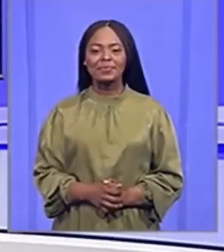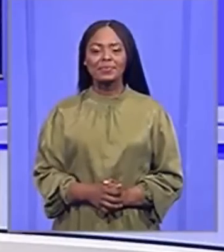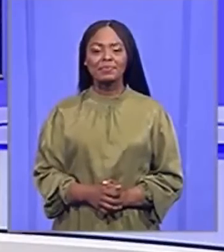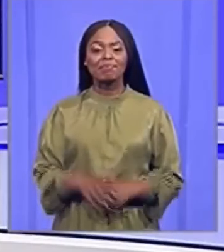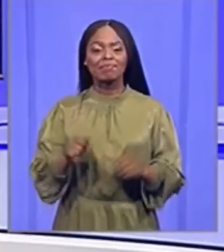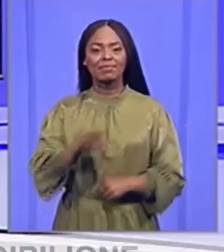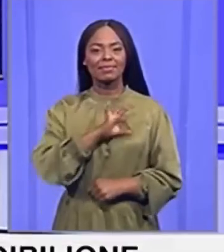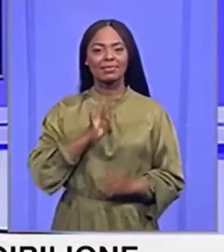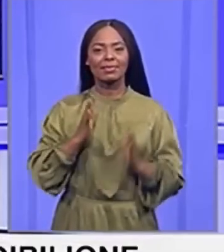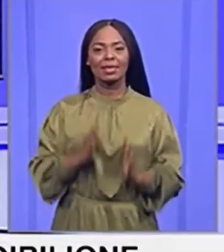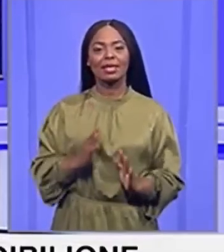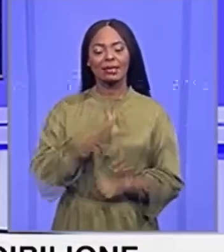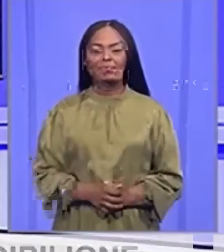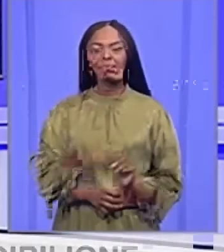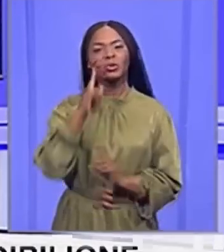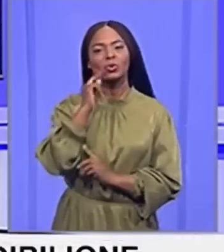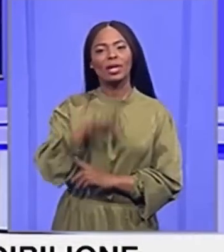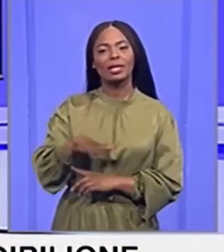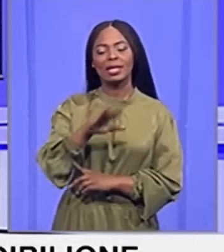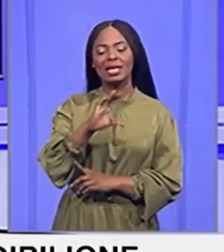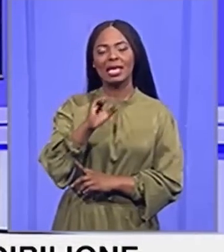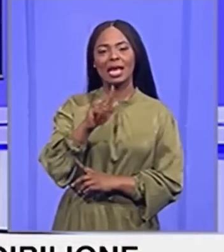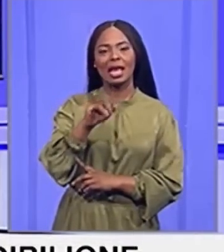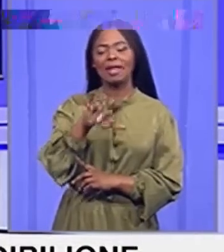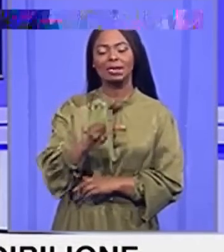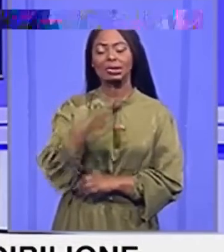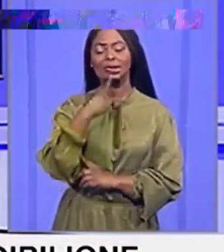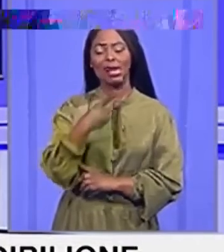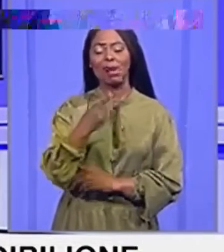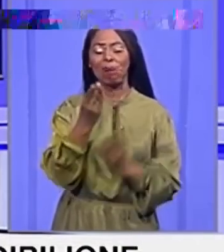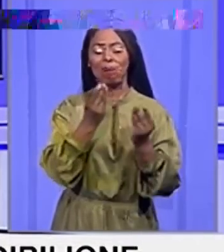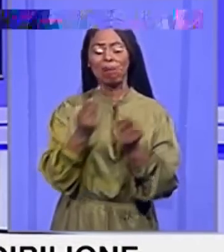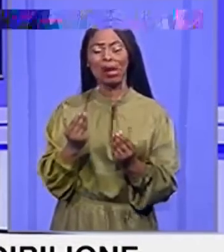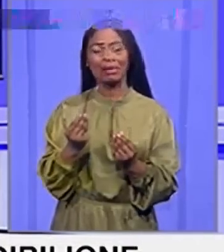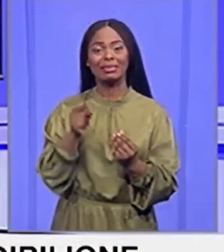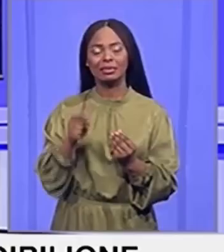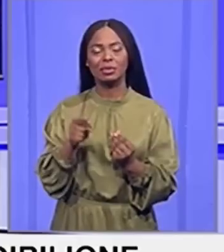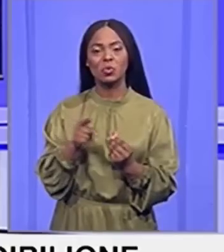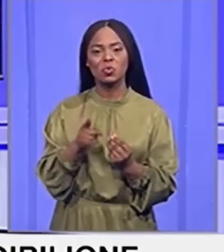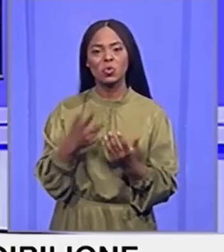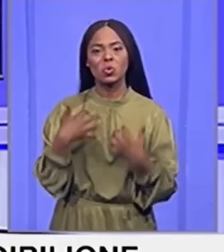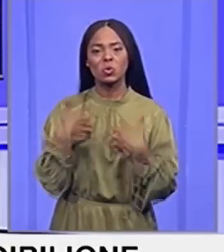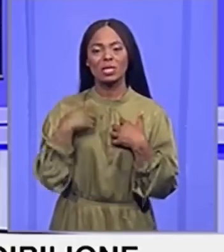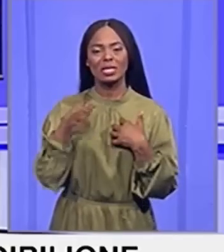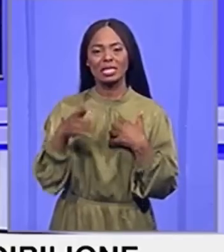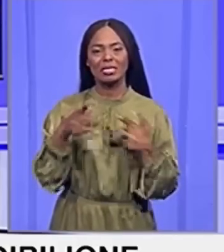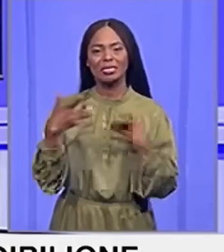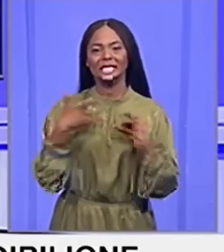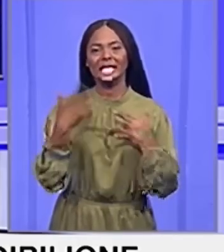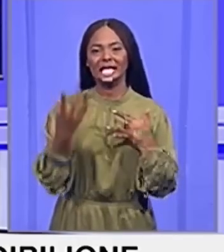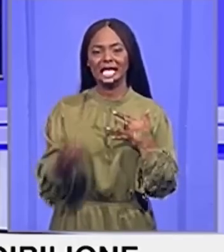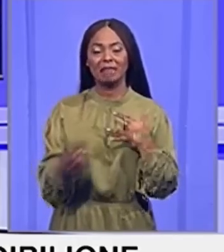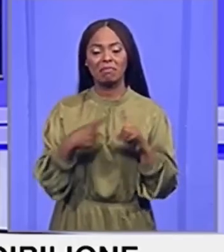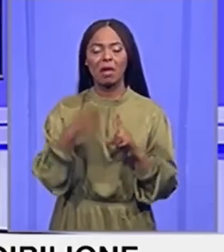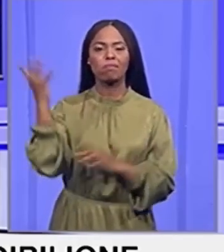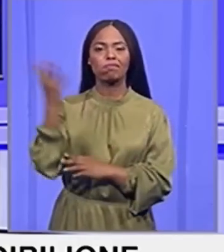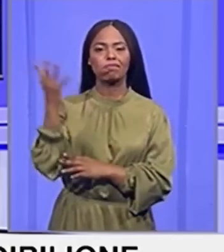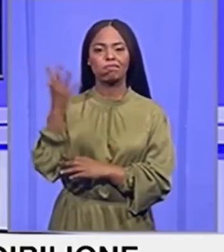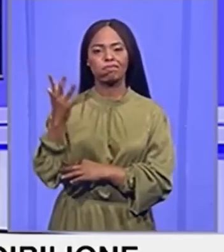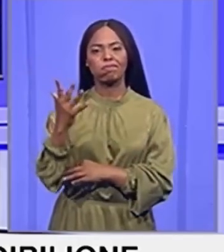Meara wa Tshwane Silas Brink o ra ema ditšhelete a masepala a ya hlobaetsa Silas o buile sena nako yeo a neng a setlela mekgatlo ya ditaba puo ka